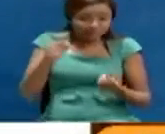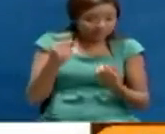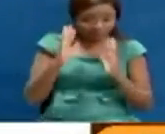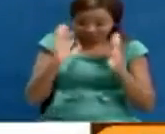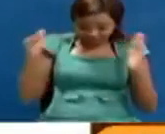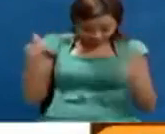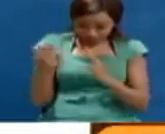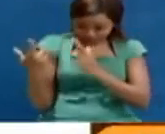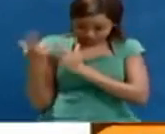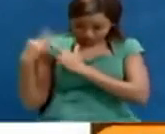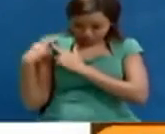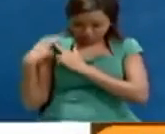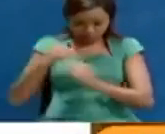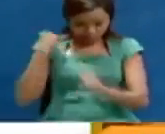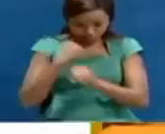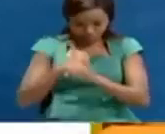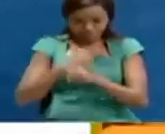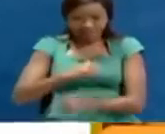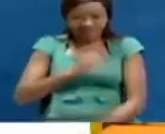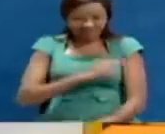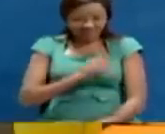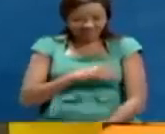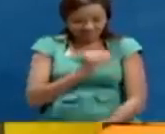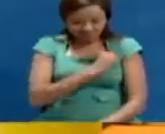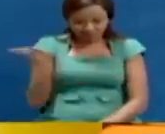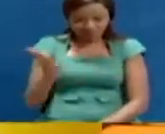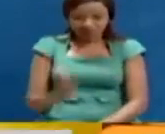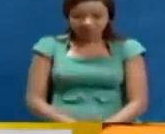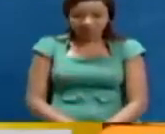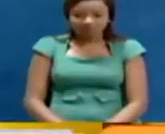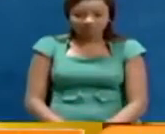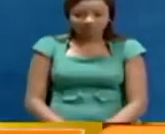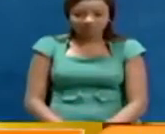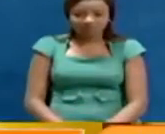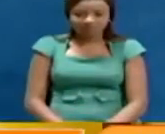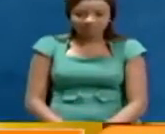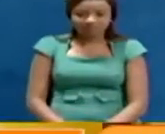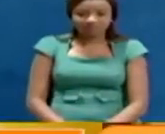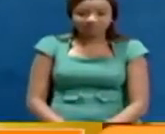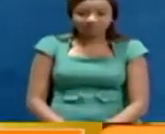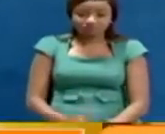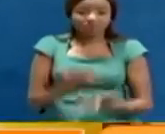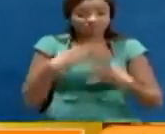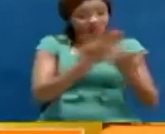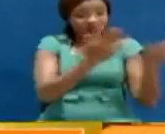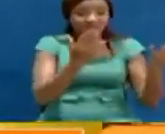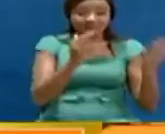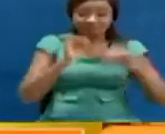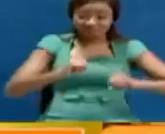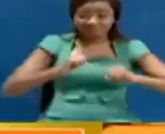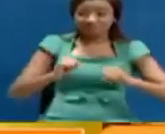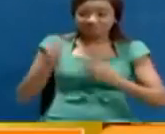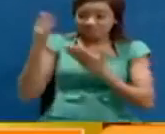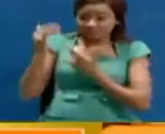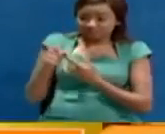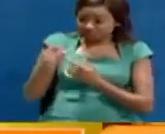duty without fear or favor. There is therefore high expectation of you from all the stakeholders, including